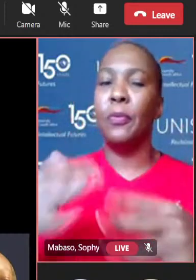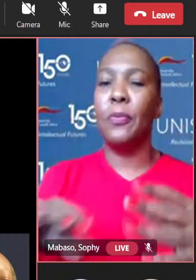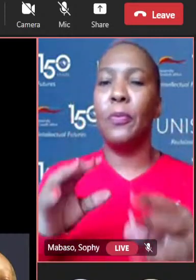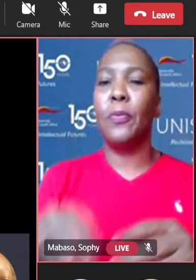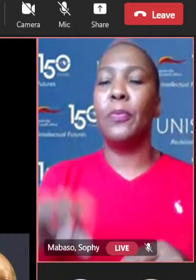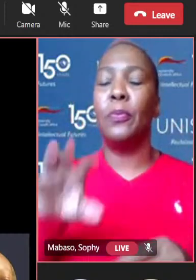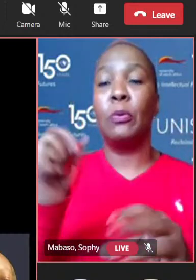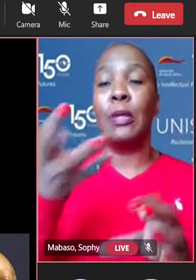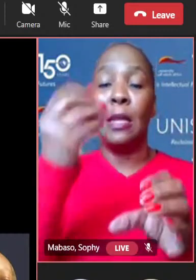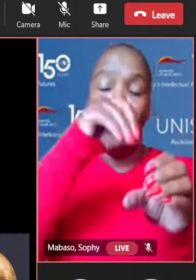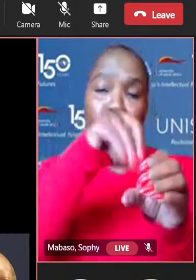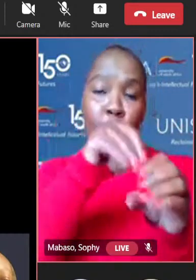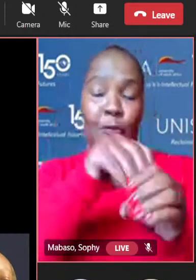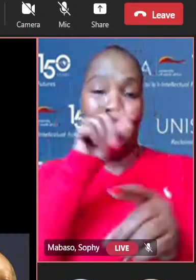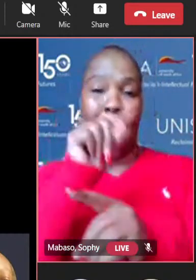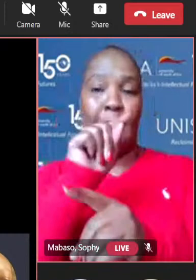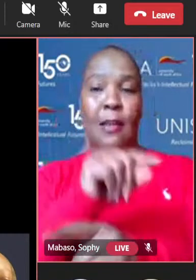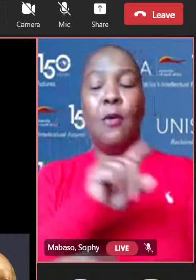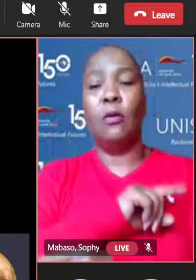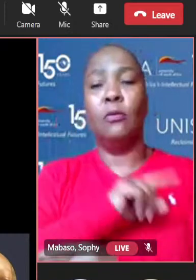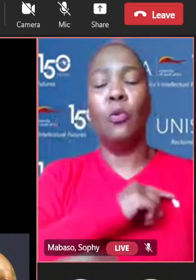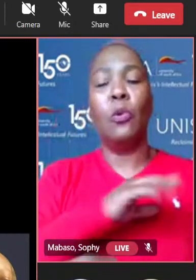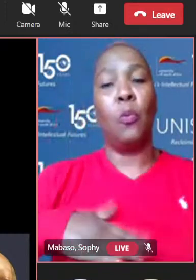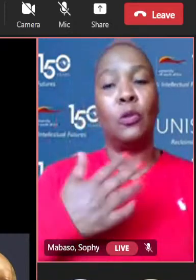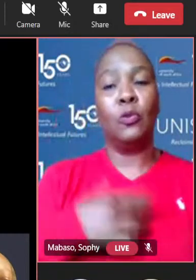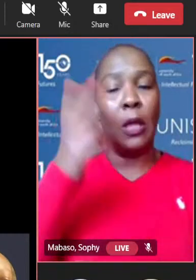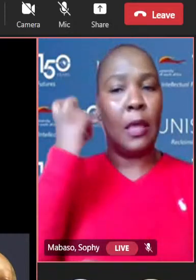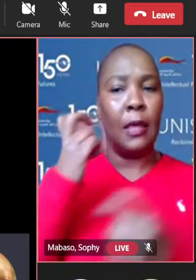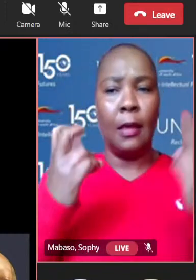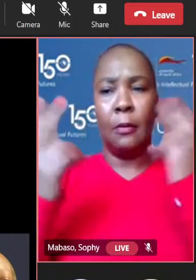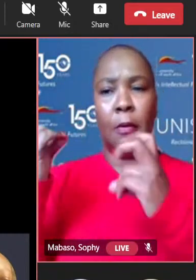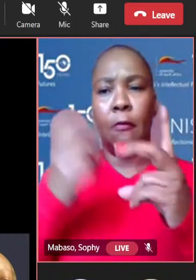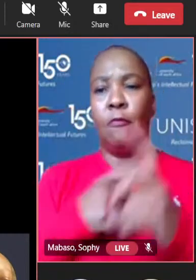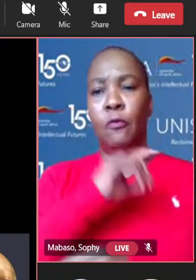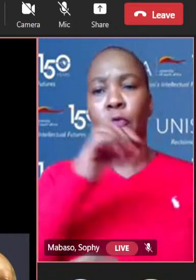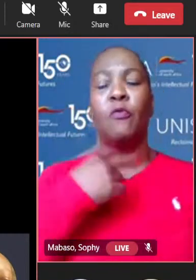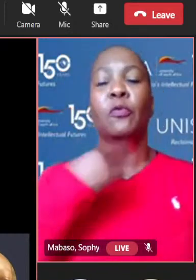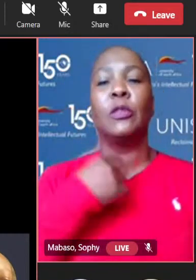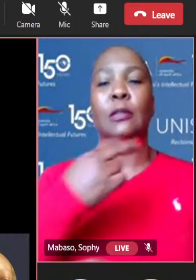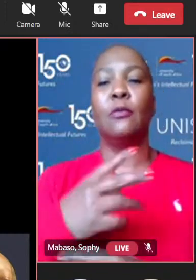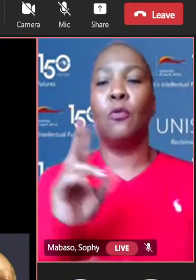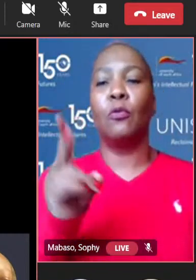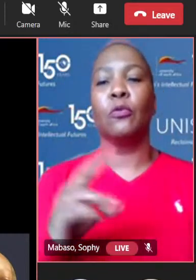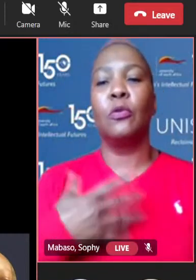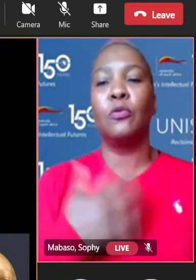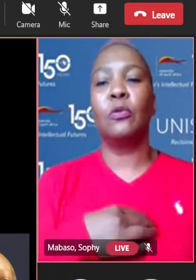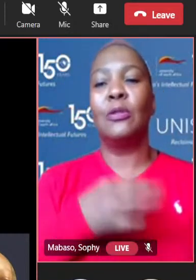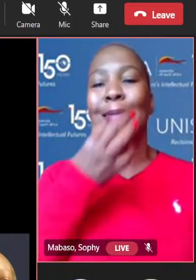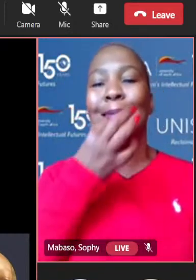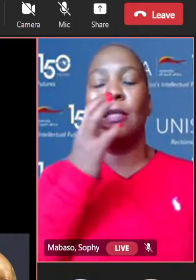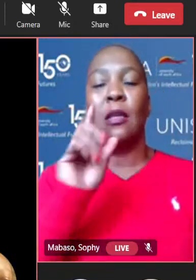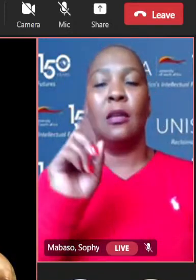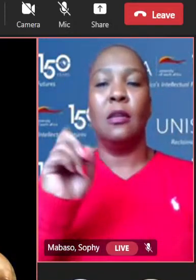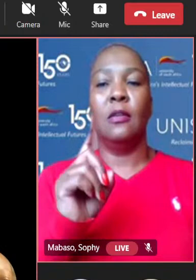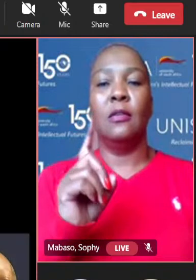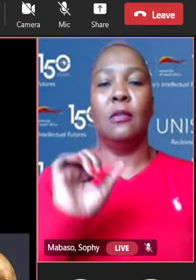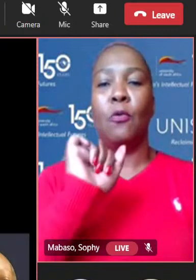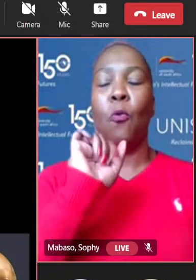so that we get to hear your voice, and you also get to say your